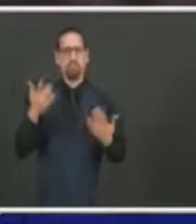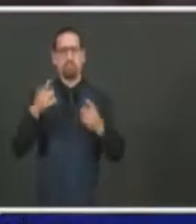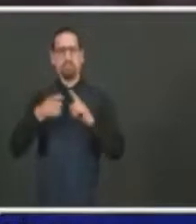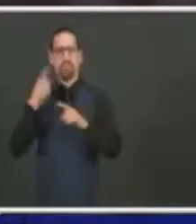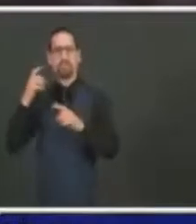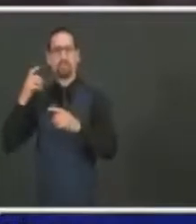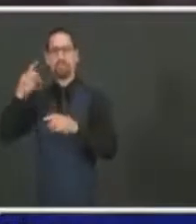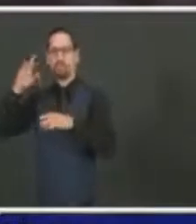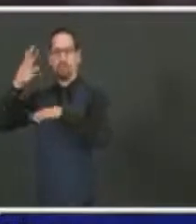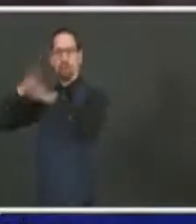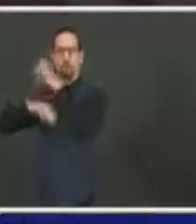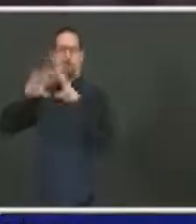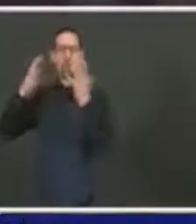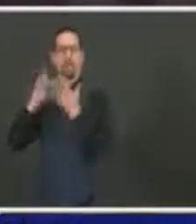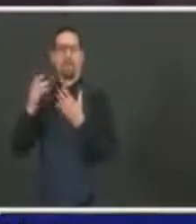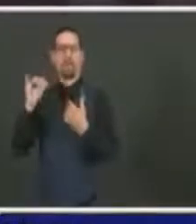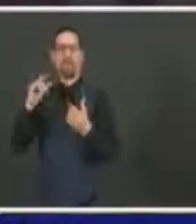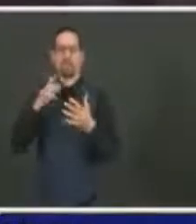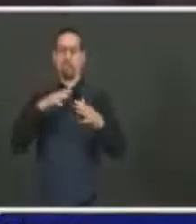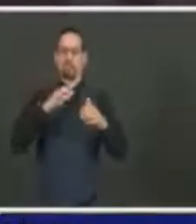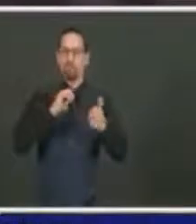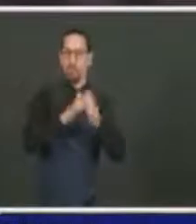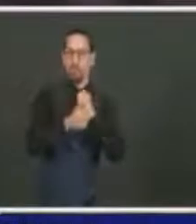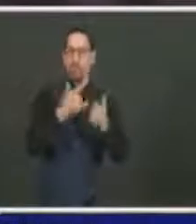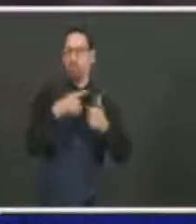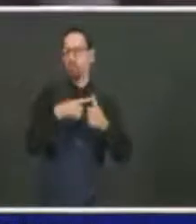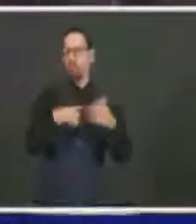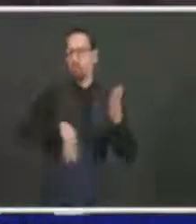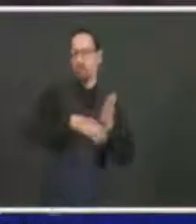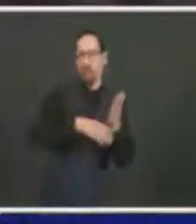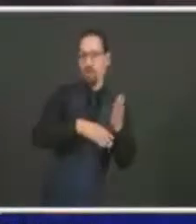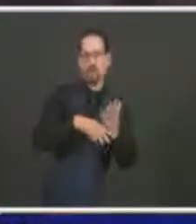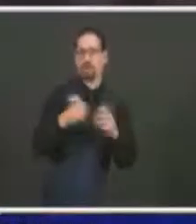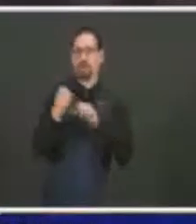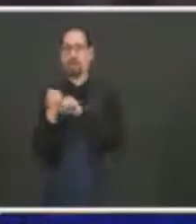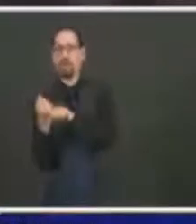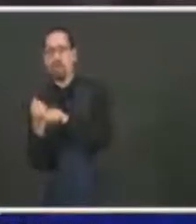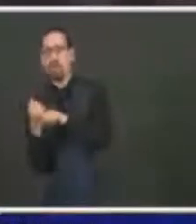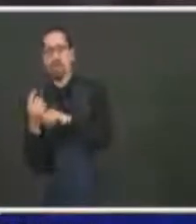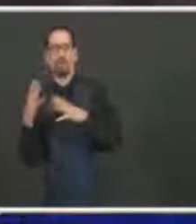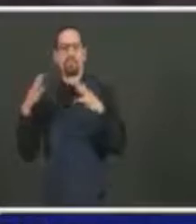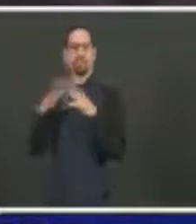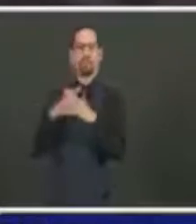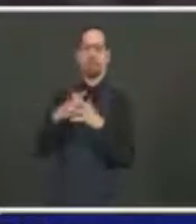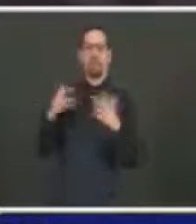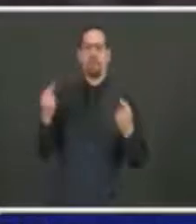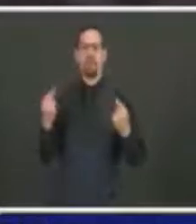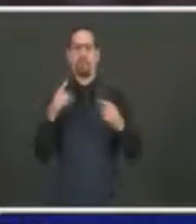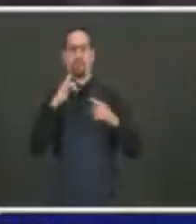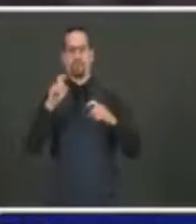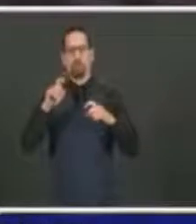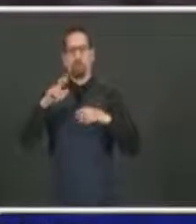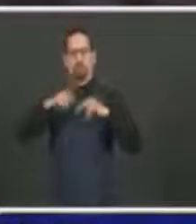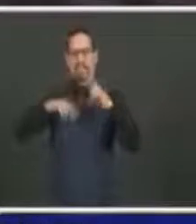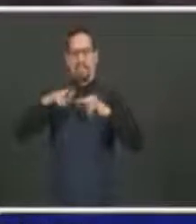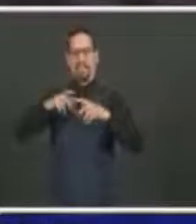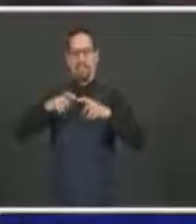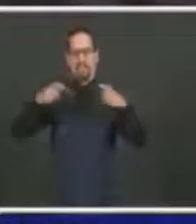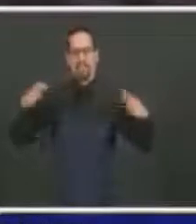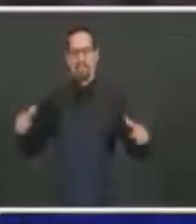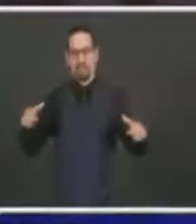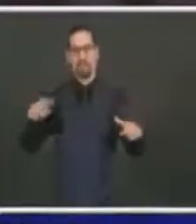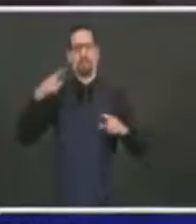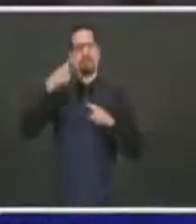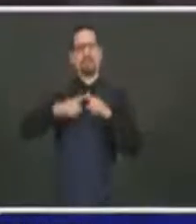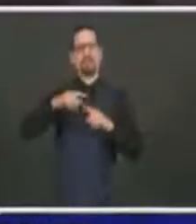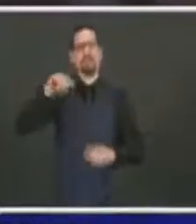stays. Keep in mind that the project was designed to be nimble in that it includes a residential component, an office